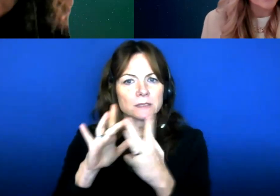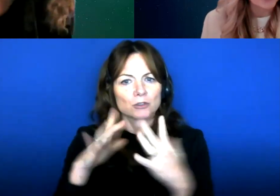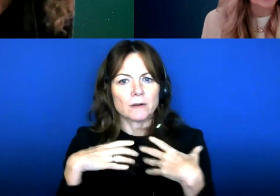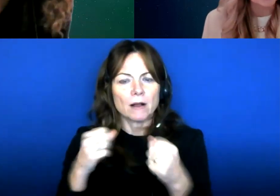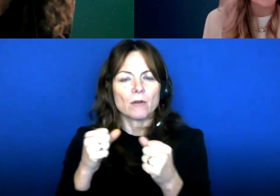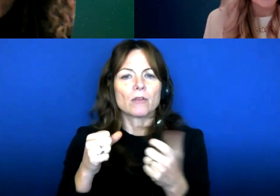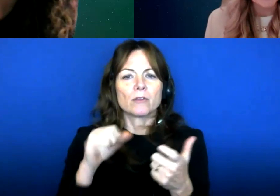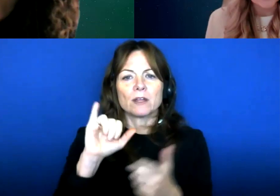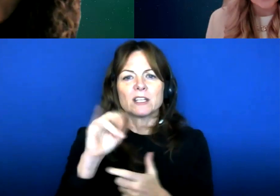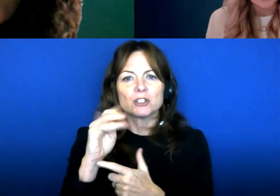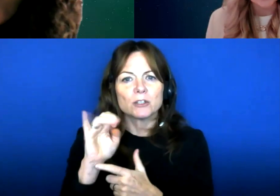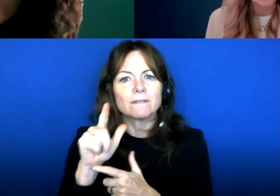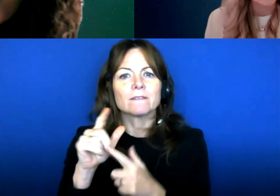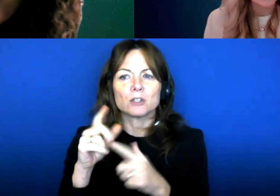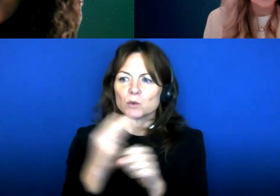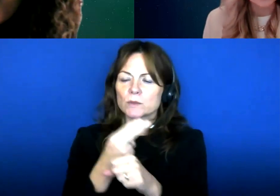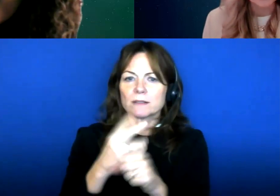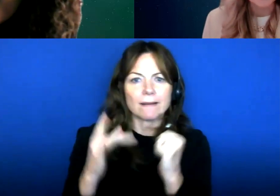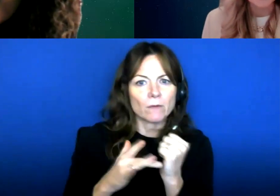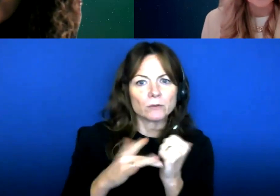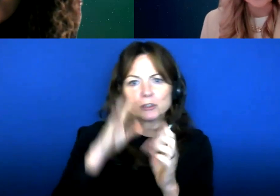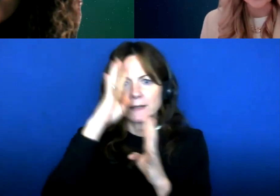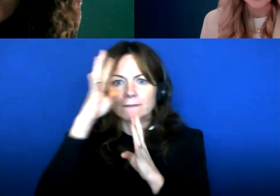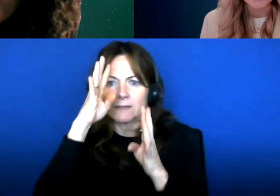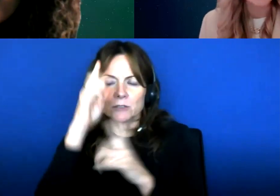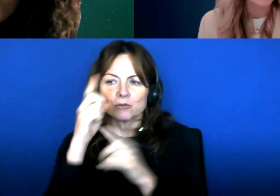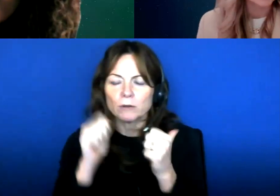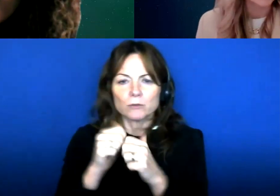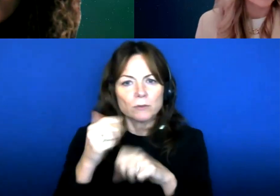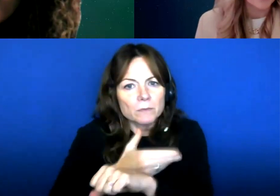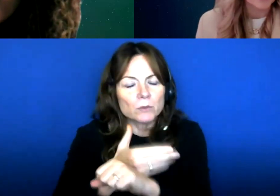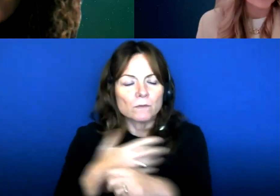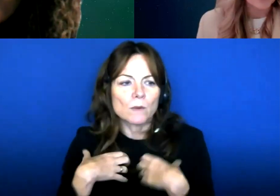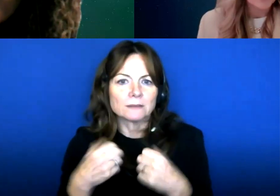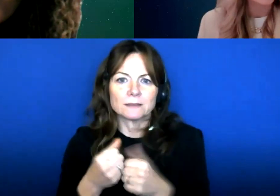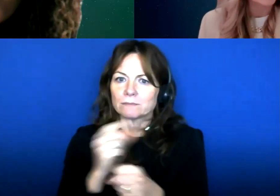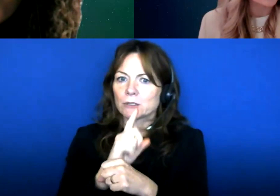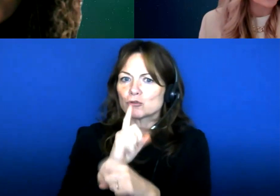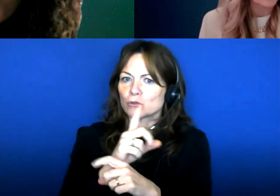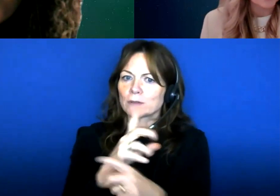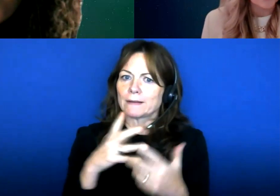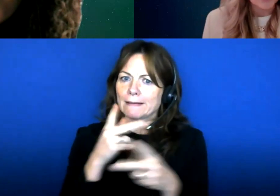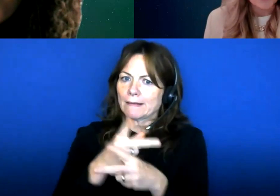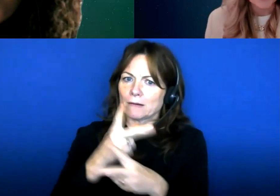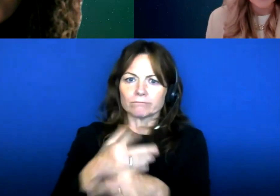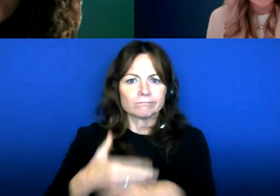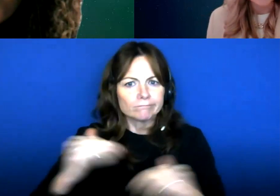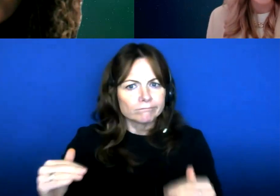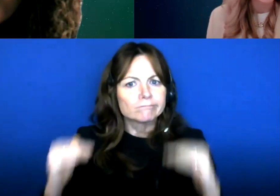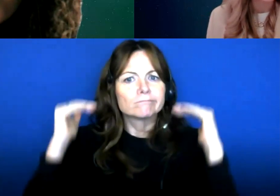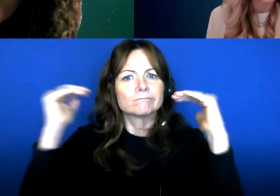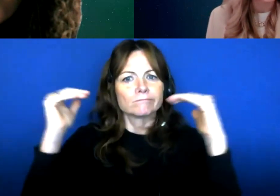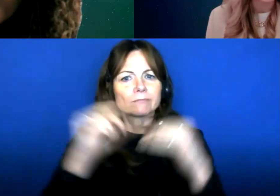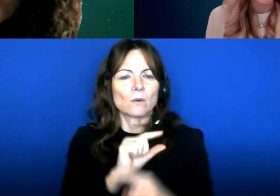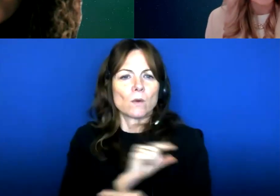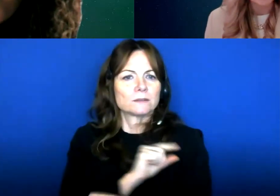using technology and innovation to improve wellness and ensure the highest quality of care. Please join me in welcoming Kim for a